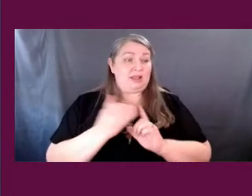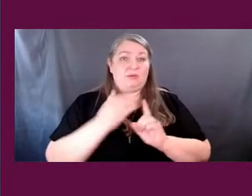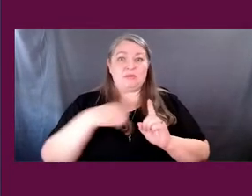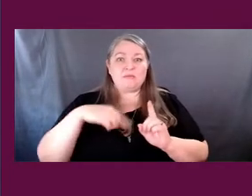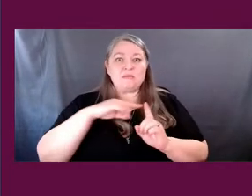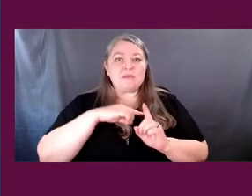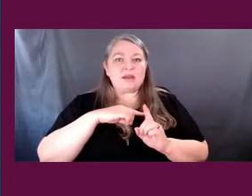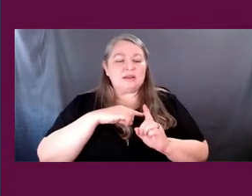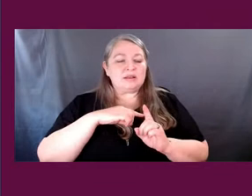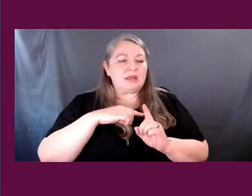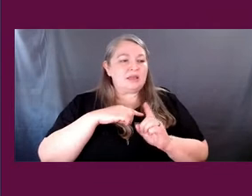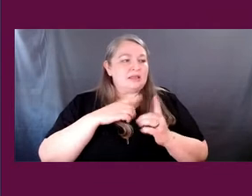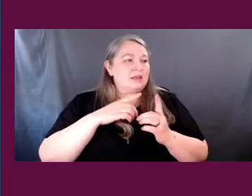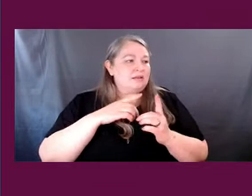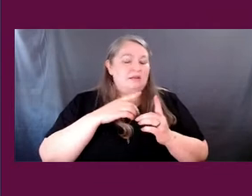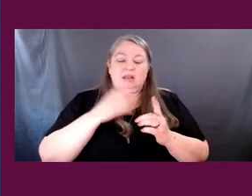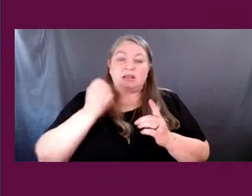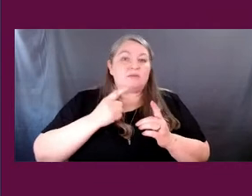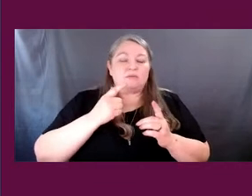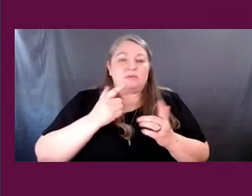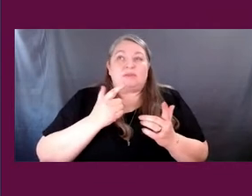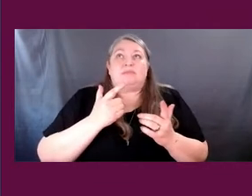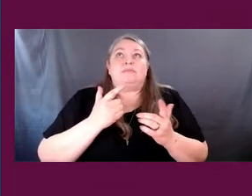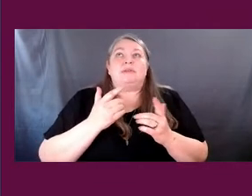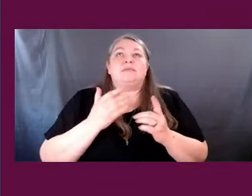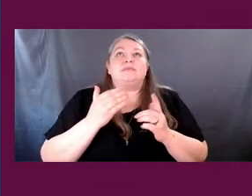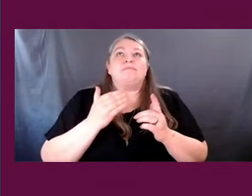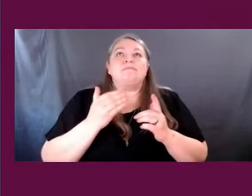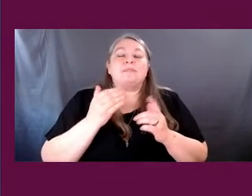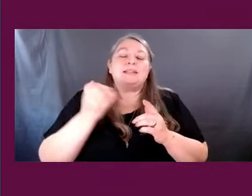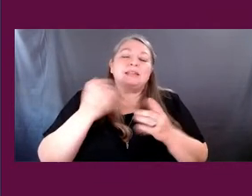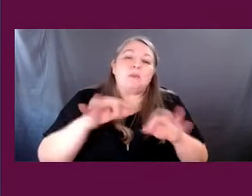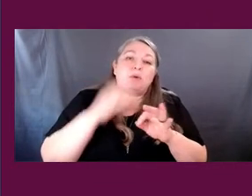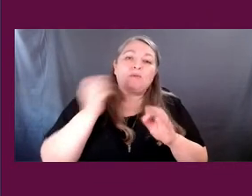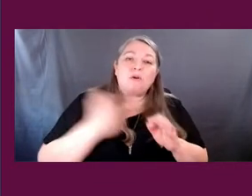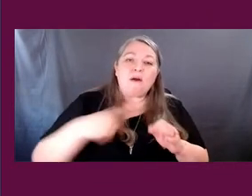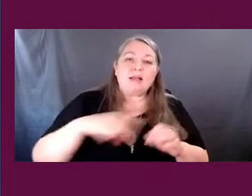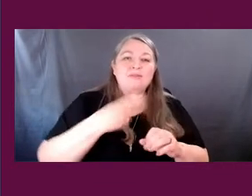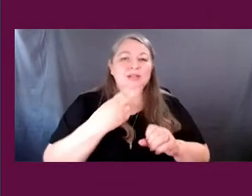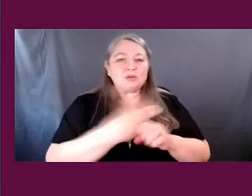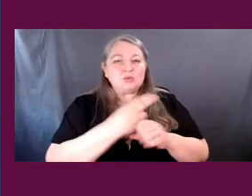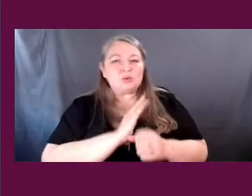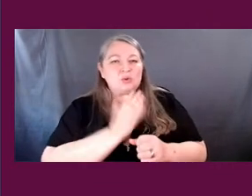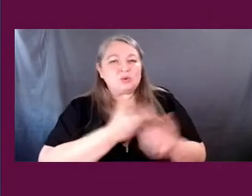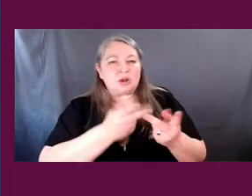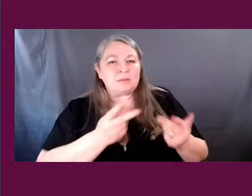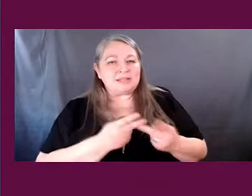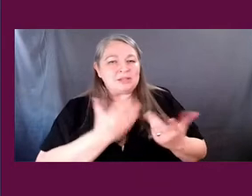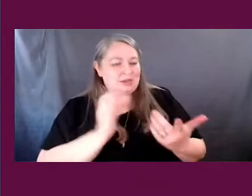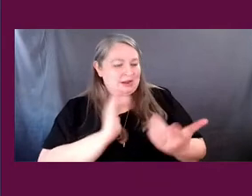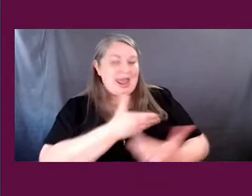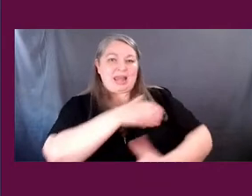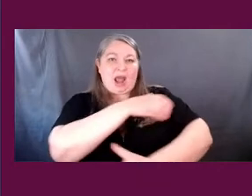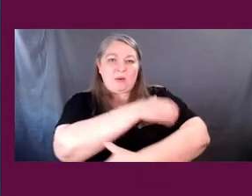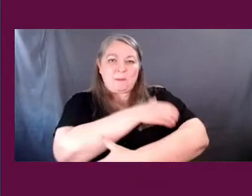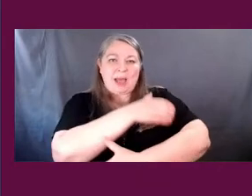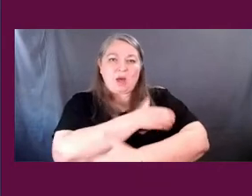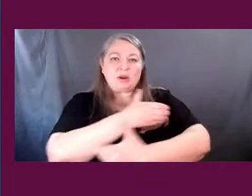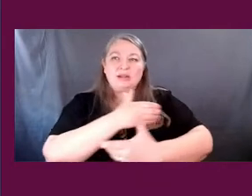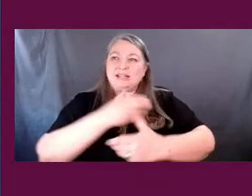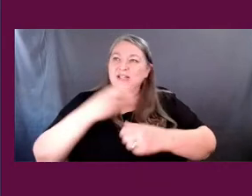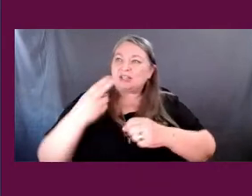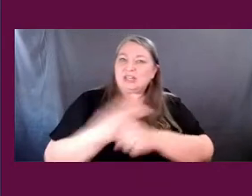is for all of us to utilize the positions we have and the power that we wield from within to implement change. Yes. I was